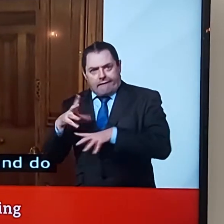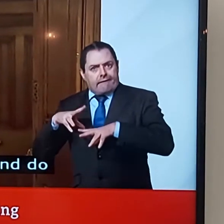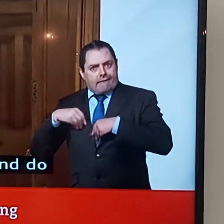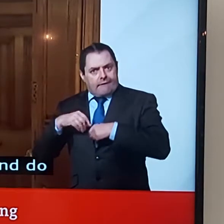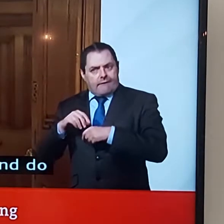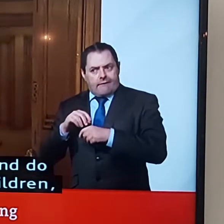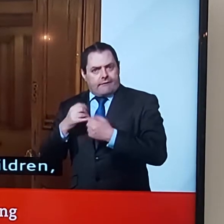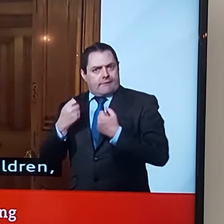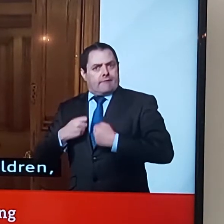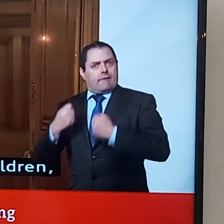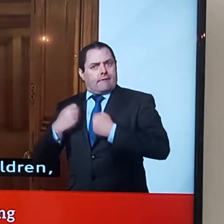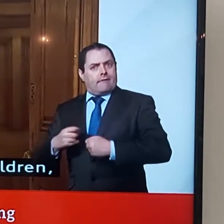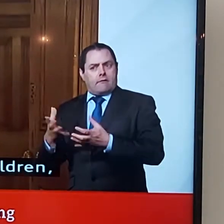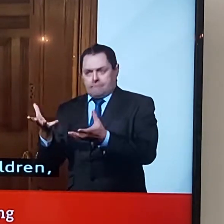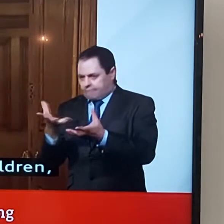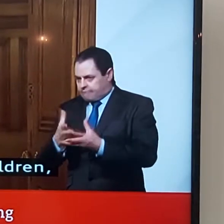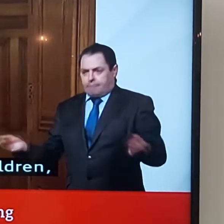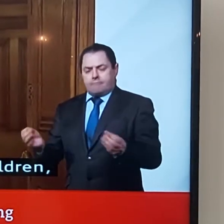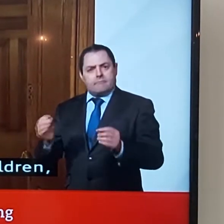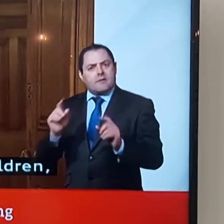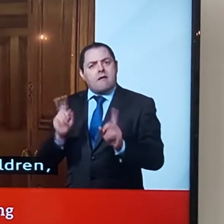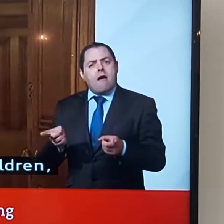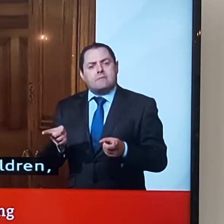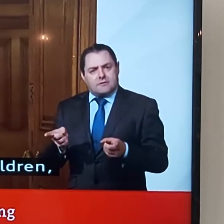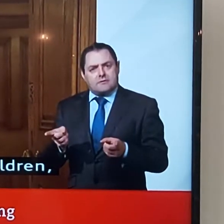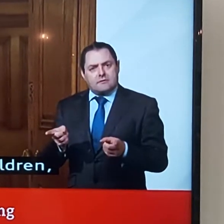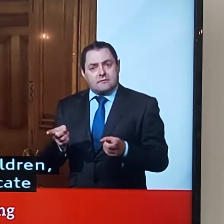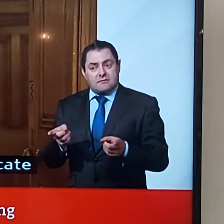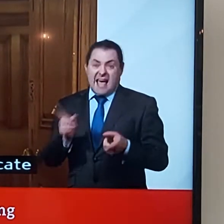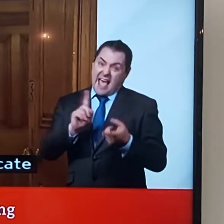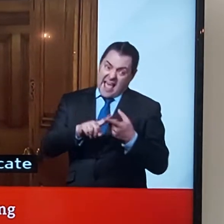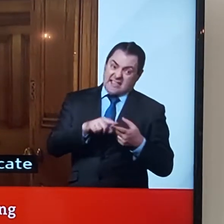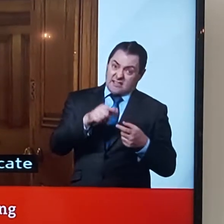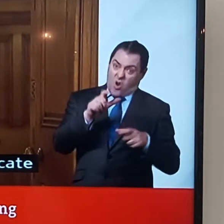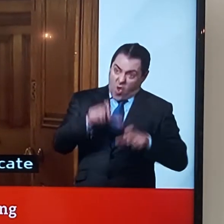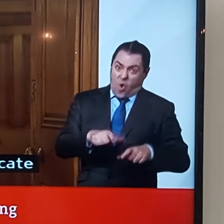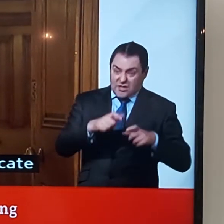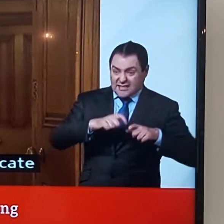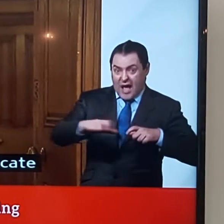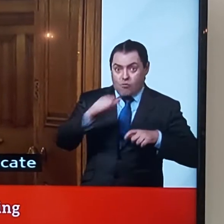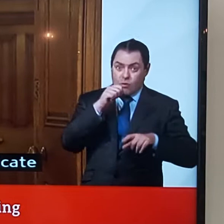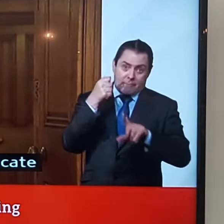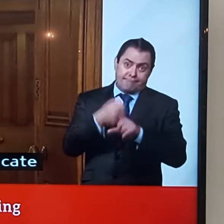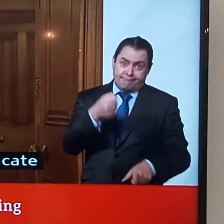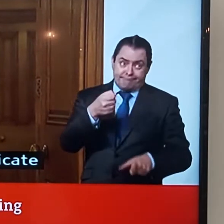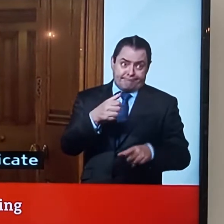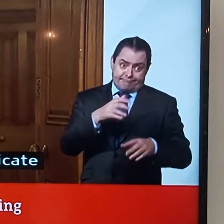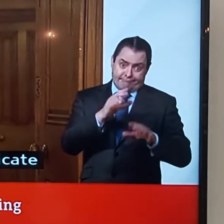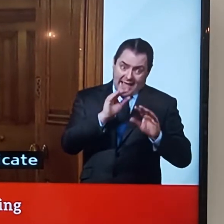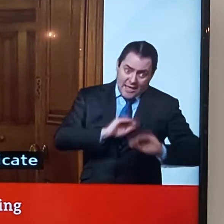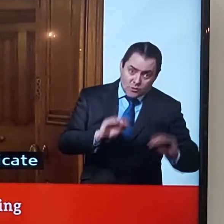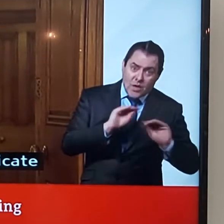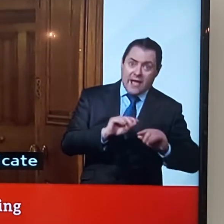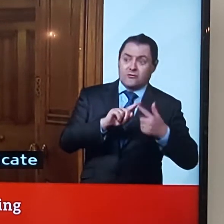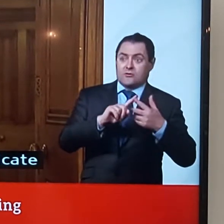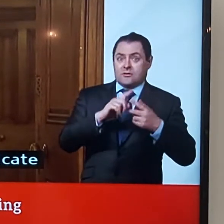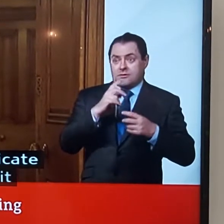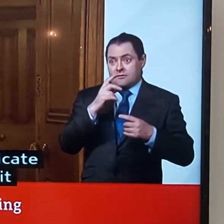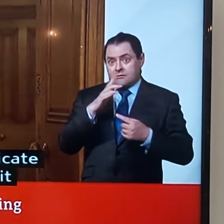disease. And that's why it's right gradually to replace the protection afforded by the lockdown with the protection